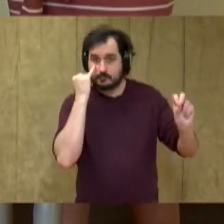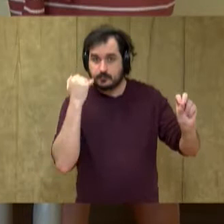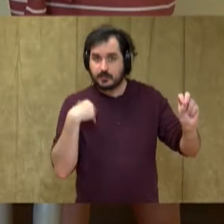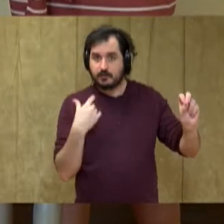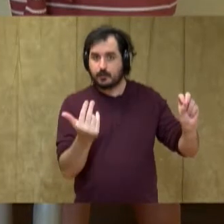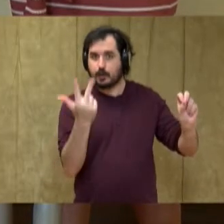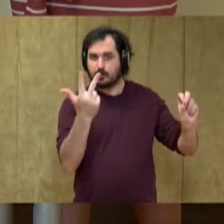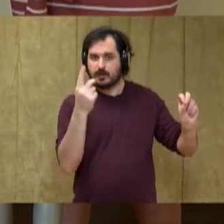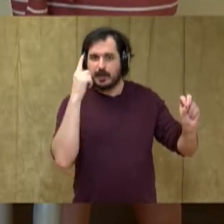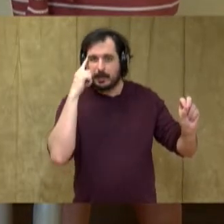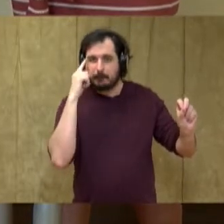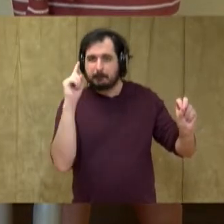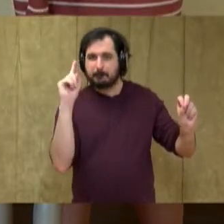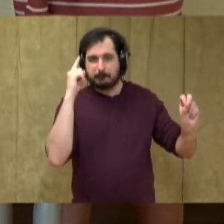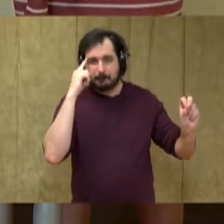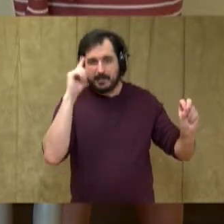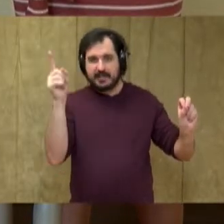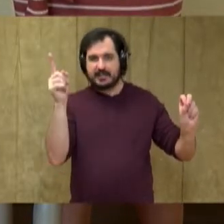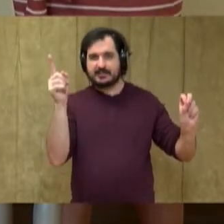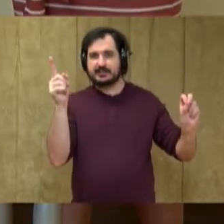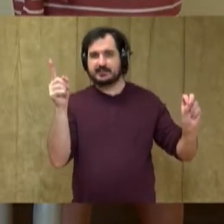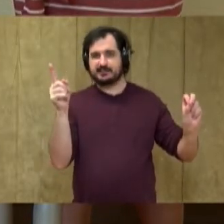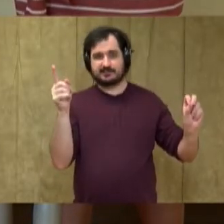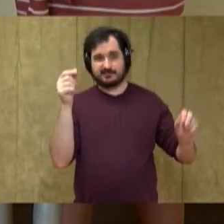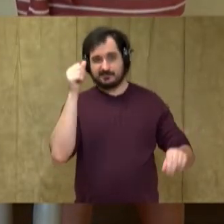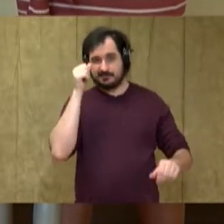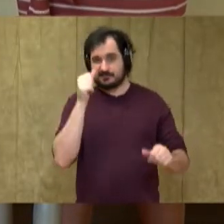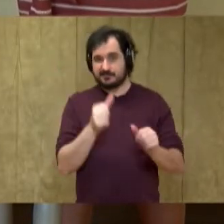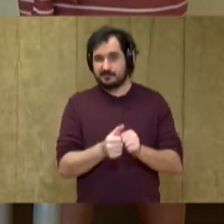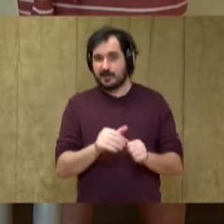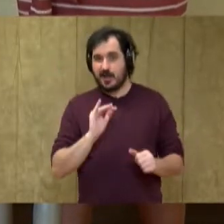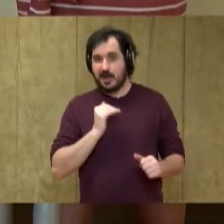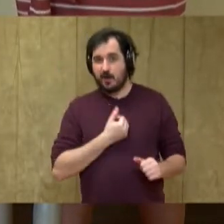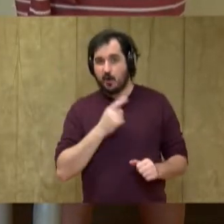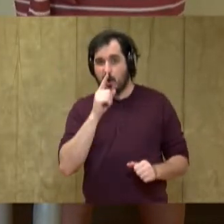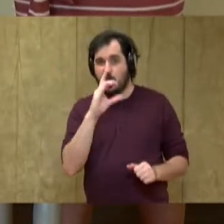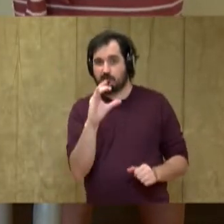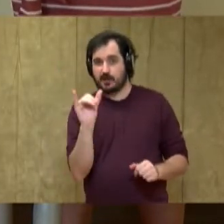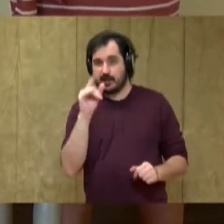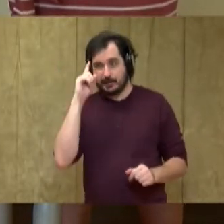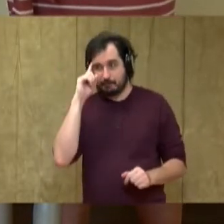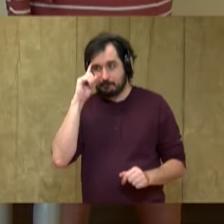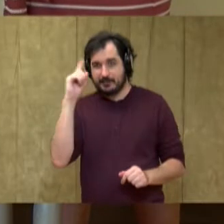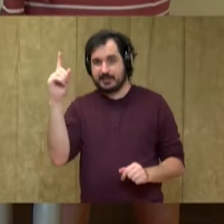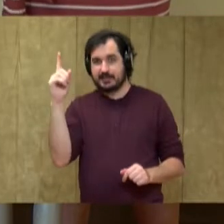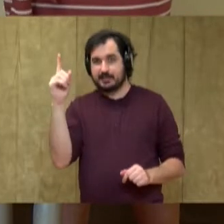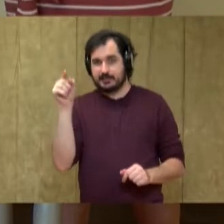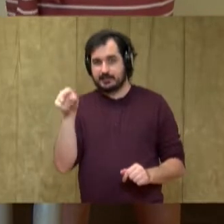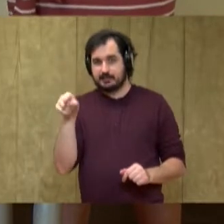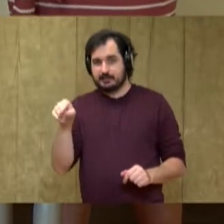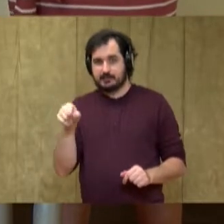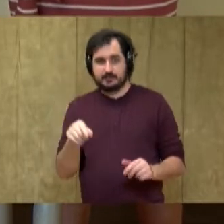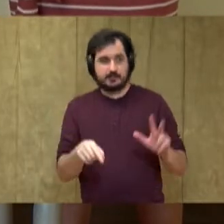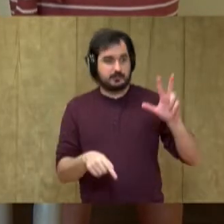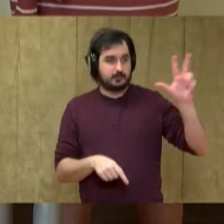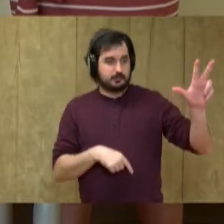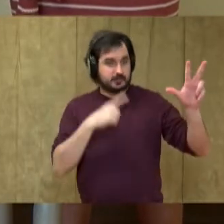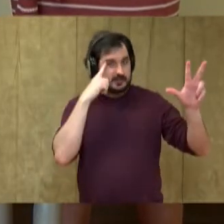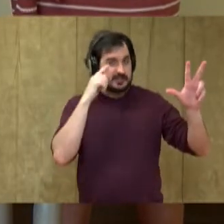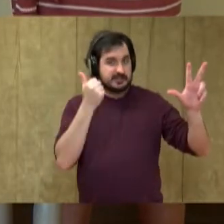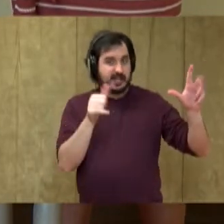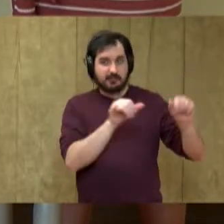pennies? Remember, our hundredths are like pennies. So are 3 dimes the same amount as 3